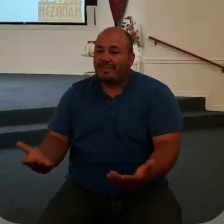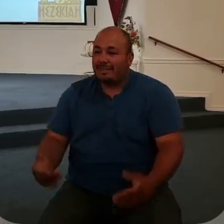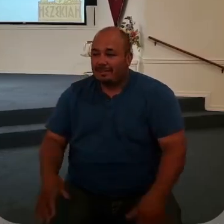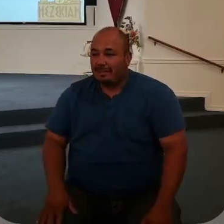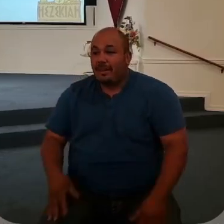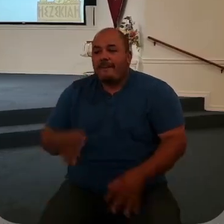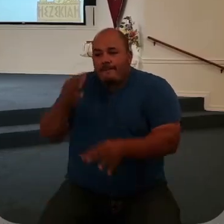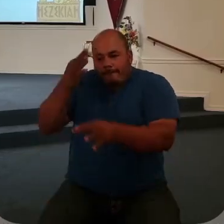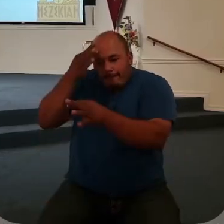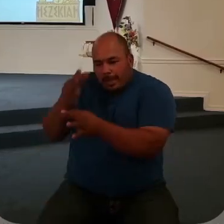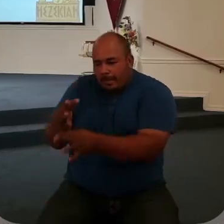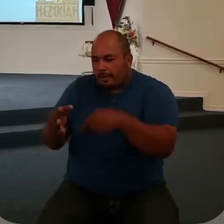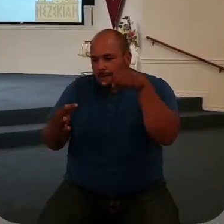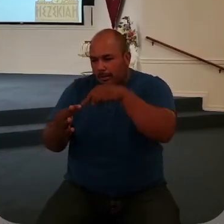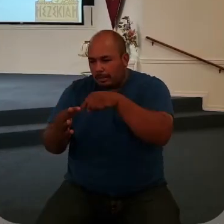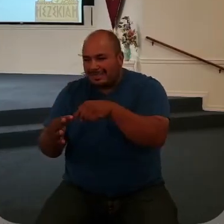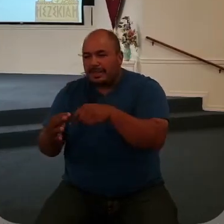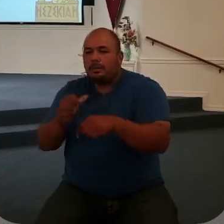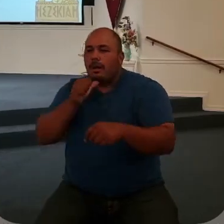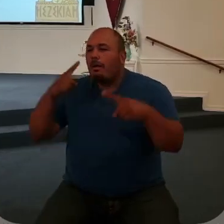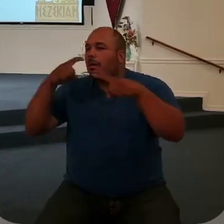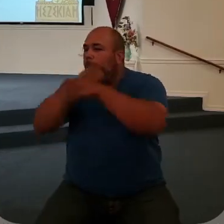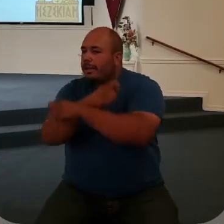But faith is not complicated.